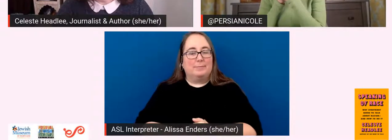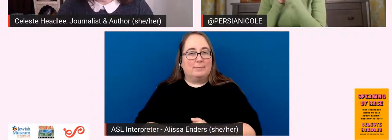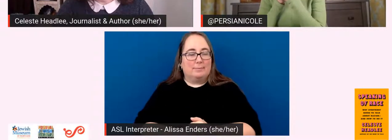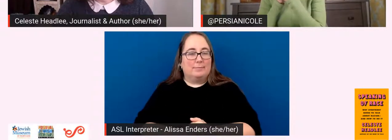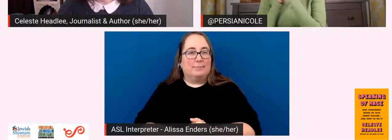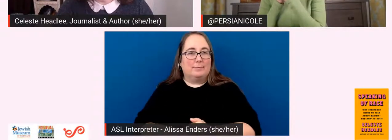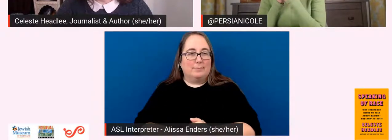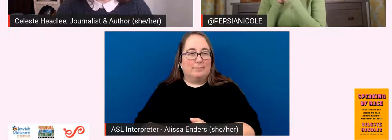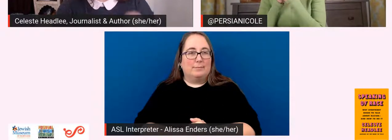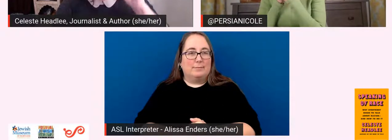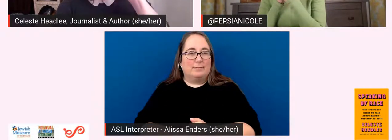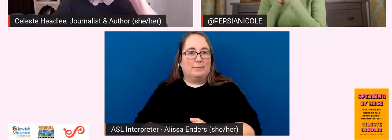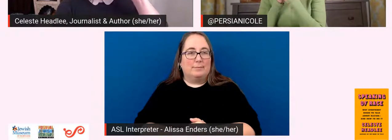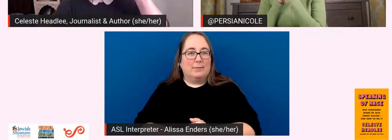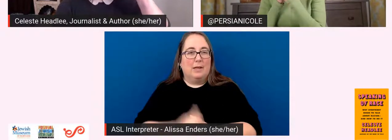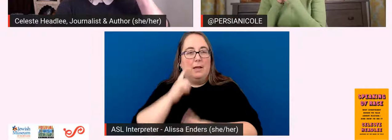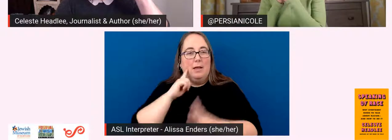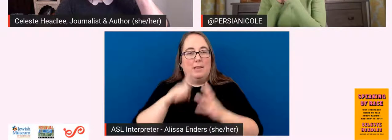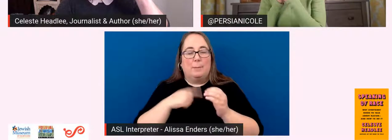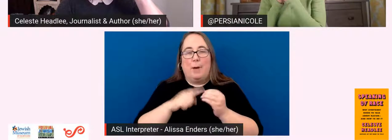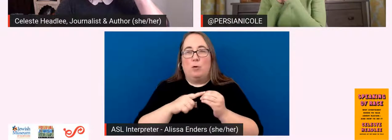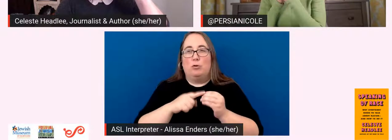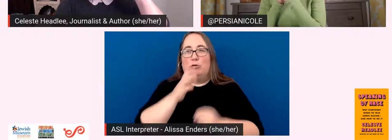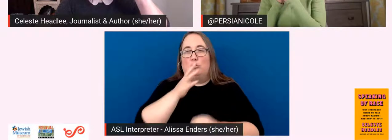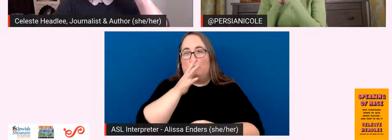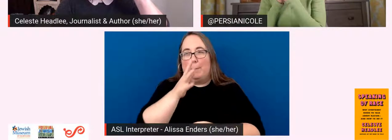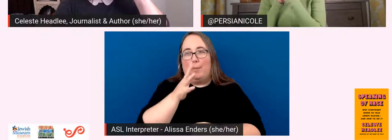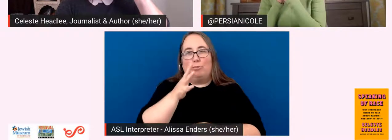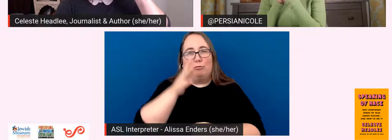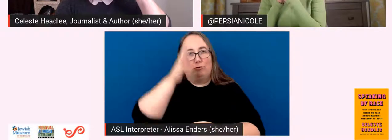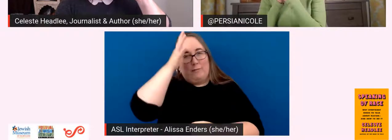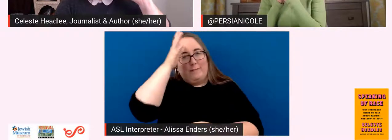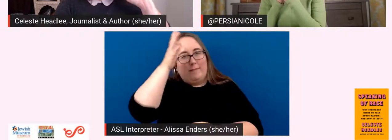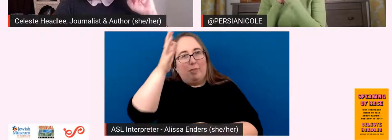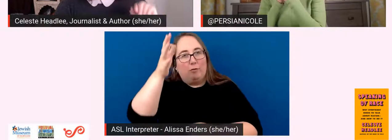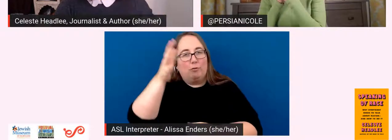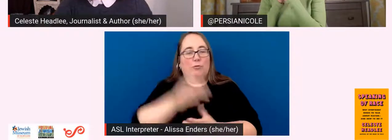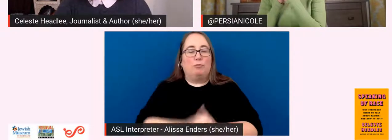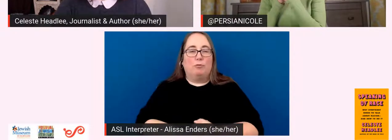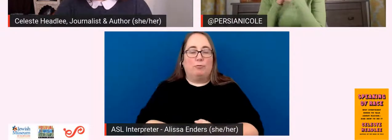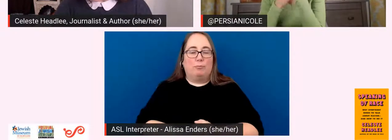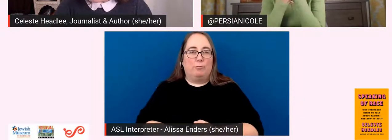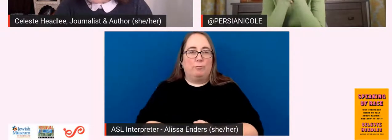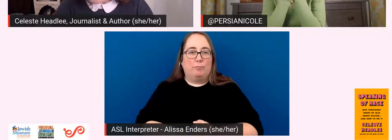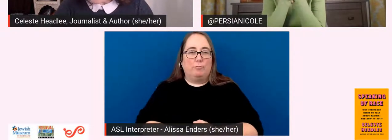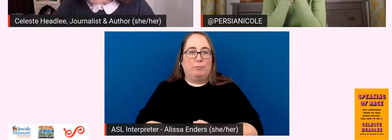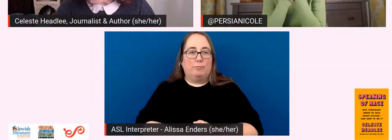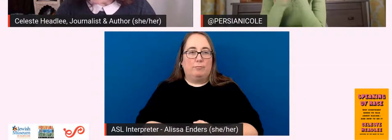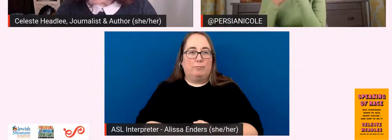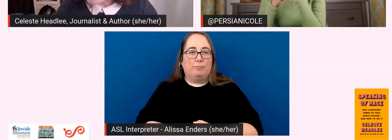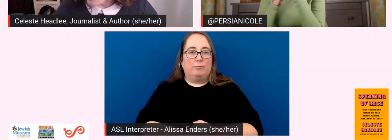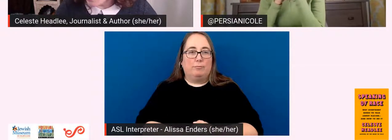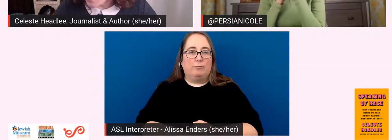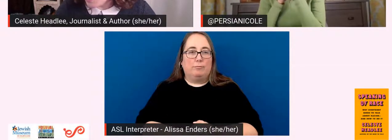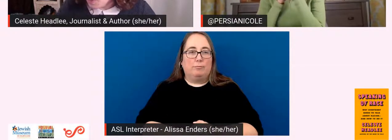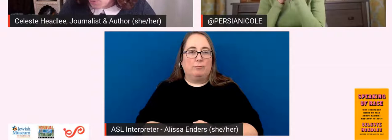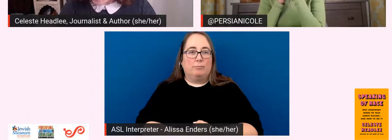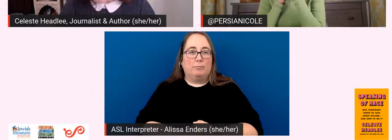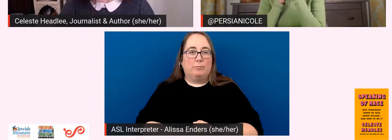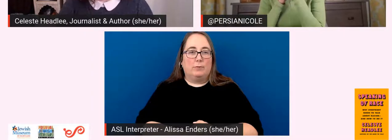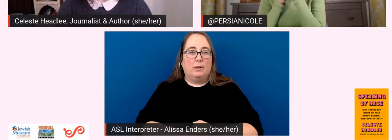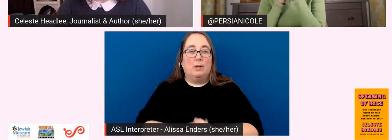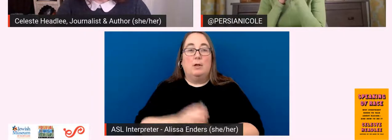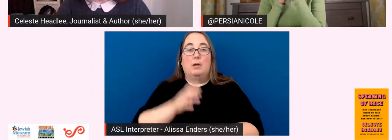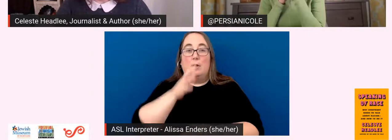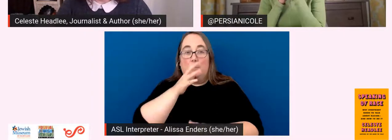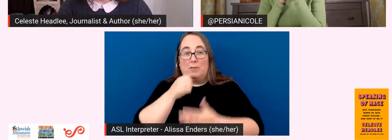back to my grandmother and my grandfather, you know, who, you know, his mother had was born